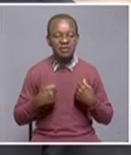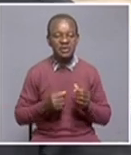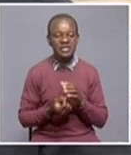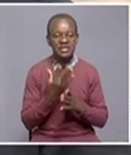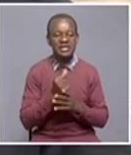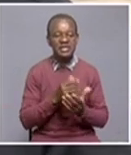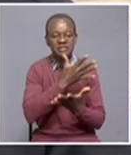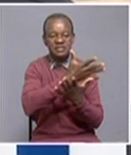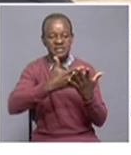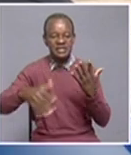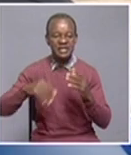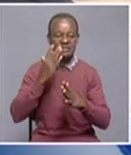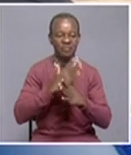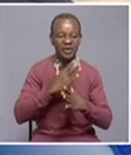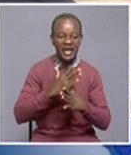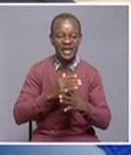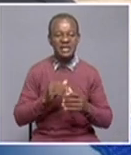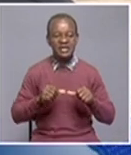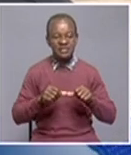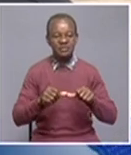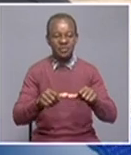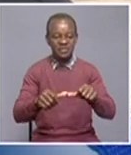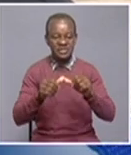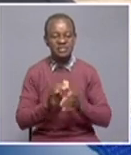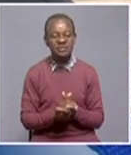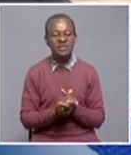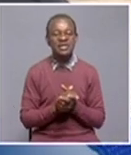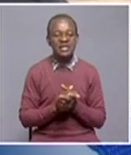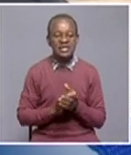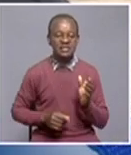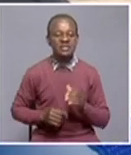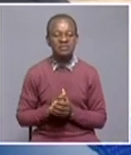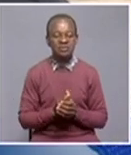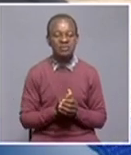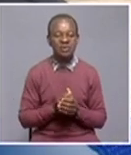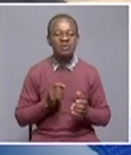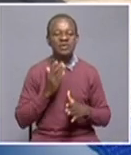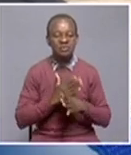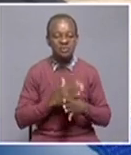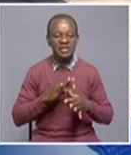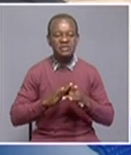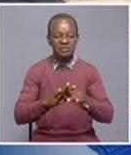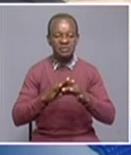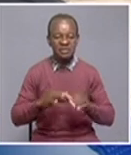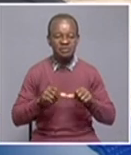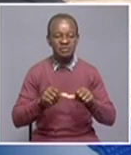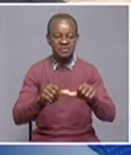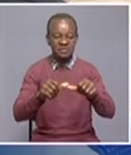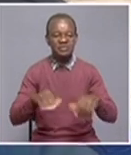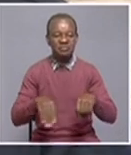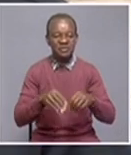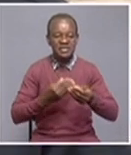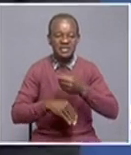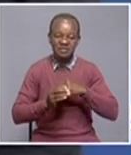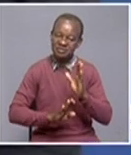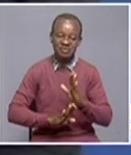and not only networks, sustainable networks and sustainable synergies, to advance our overall performance of the economy as a whole.